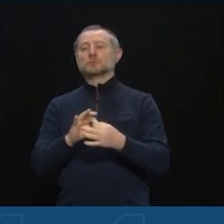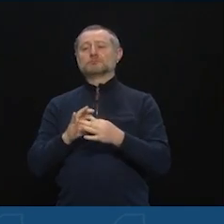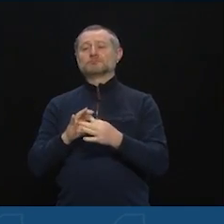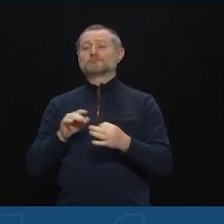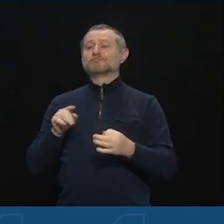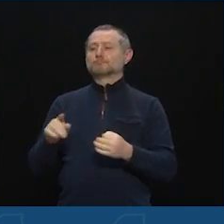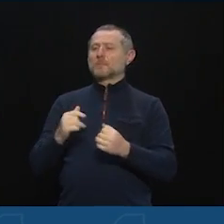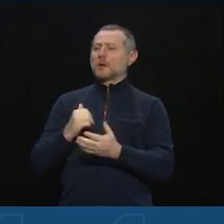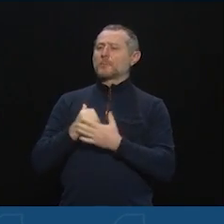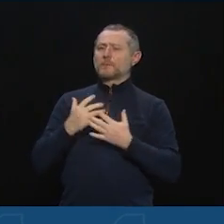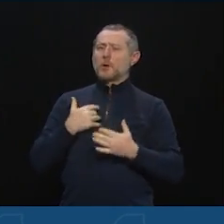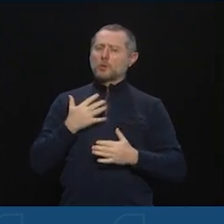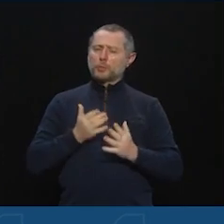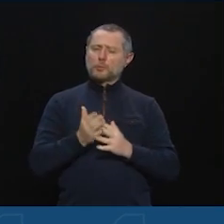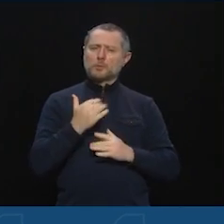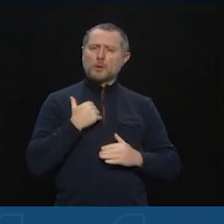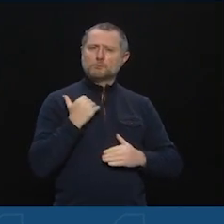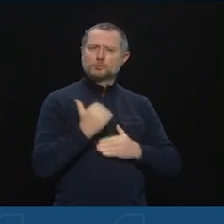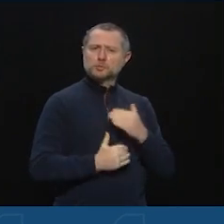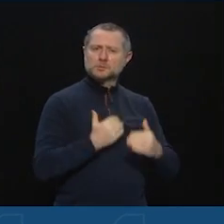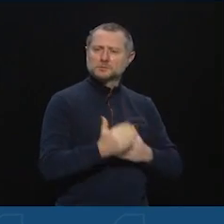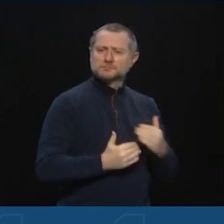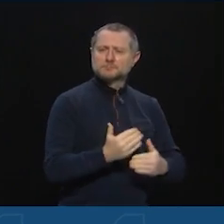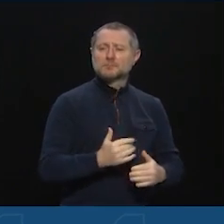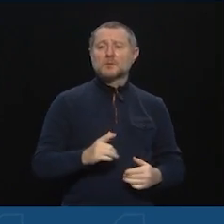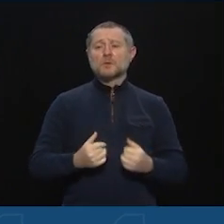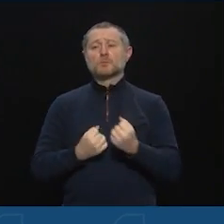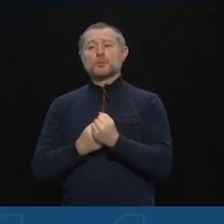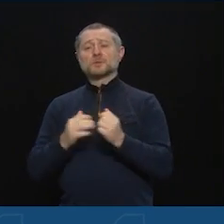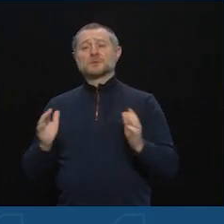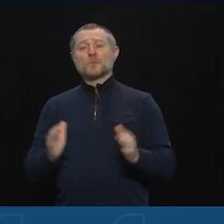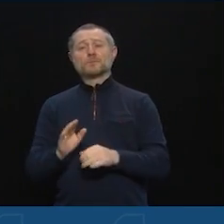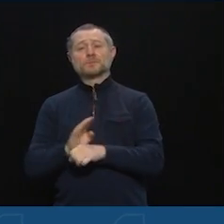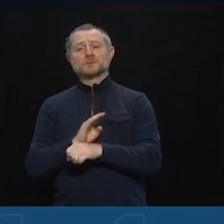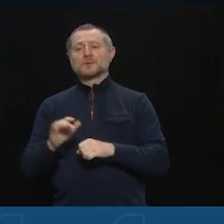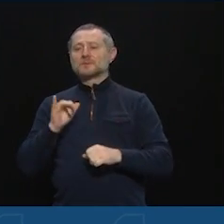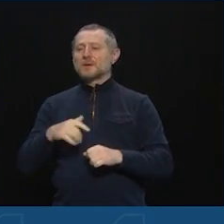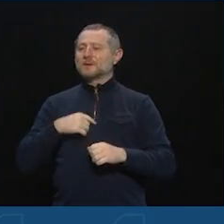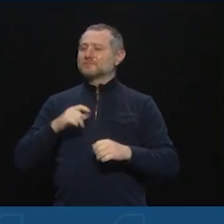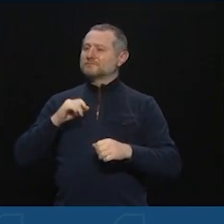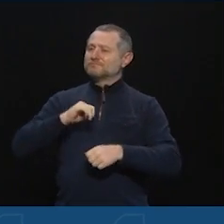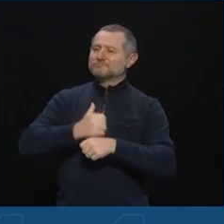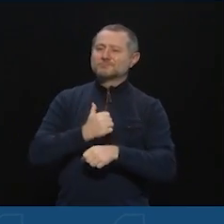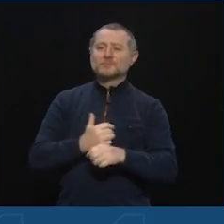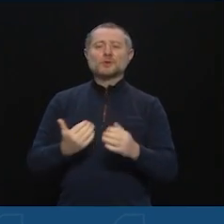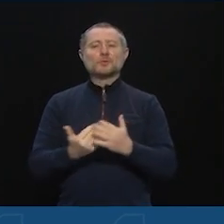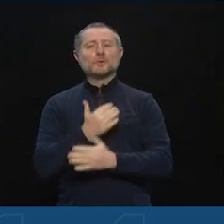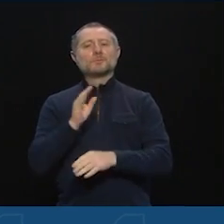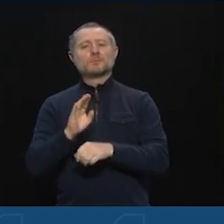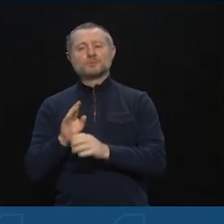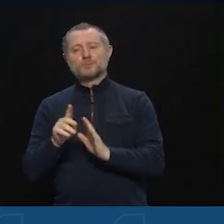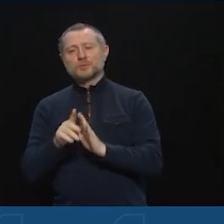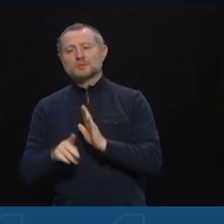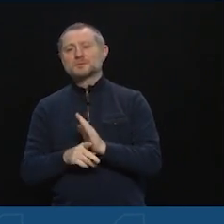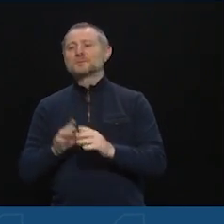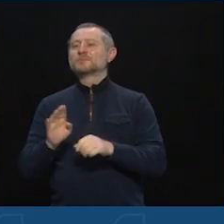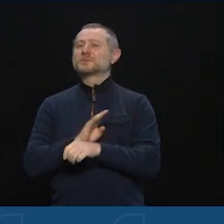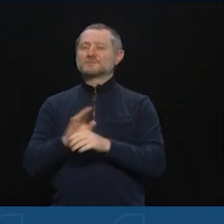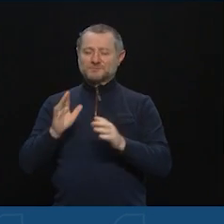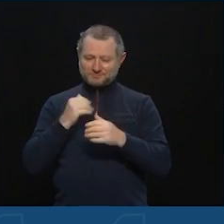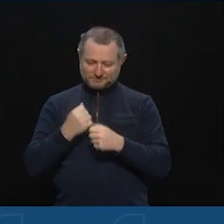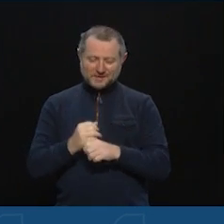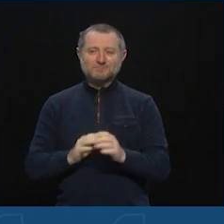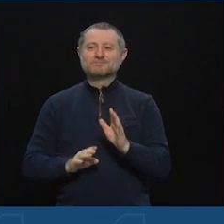process. Supporting small businesses means creating and changing policies that will benefit their bottom line. Eliminating red